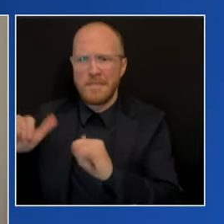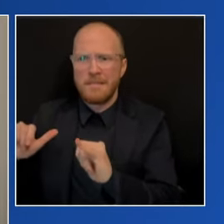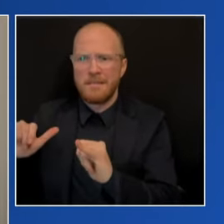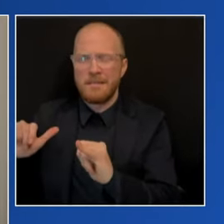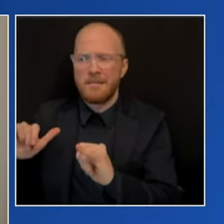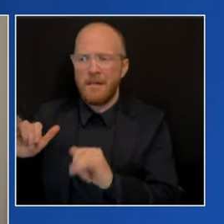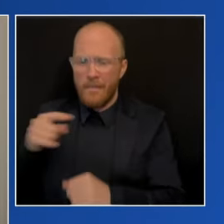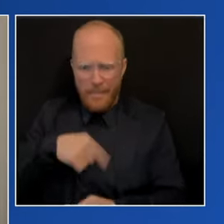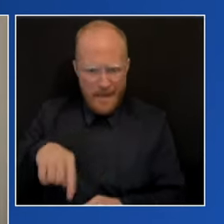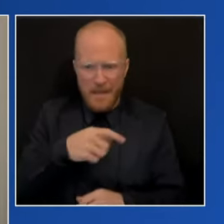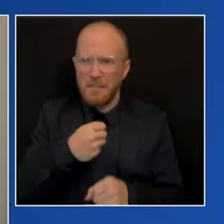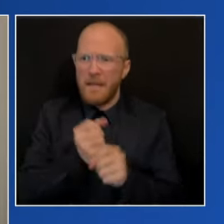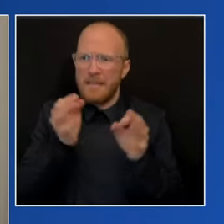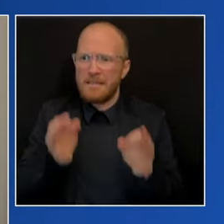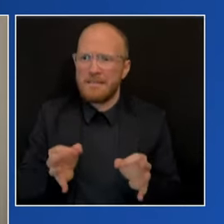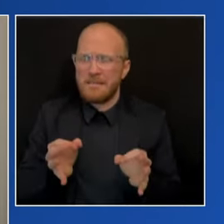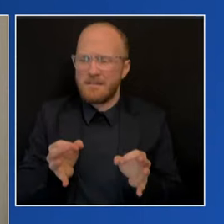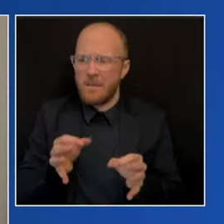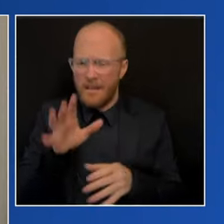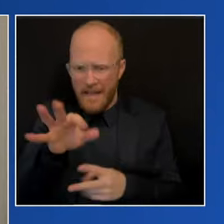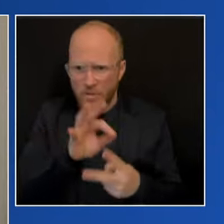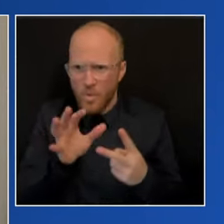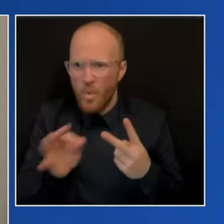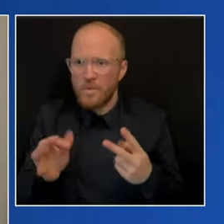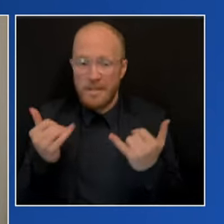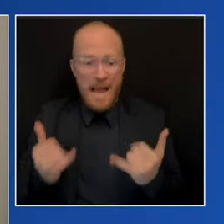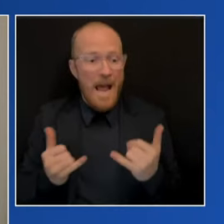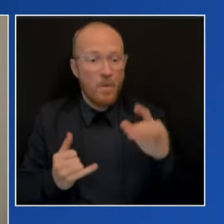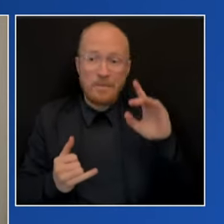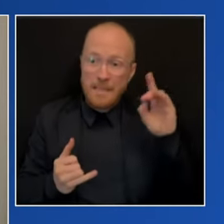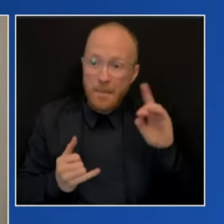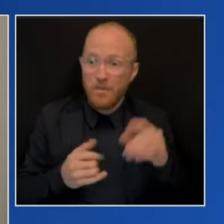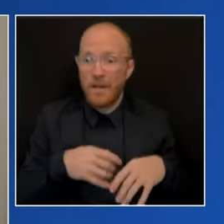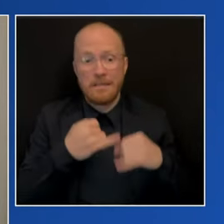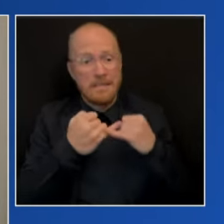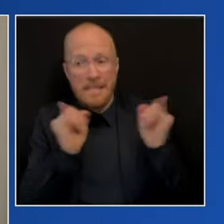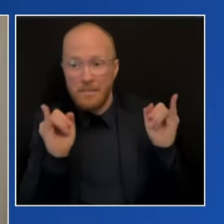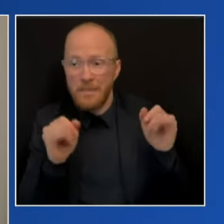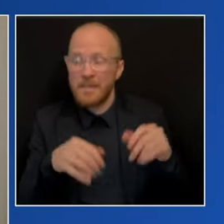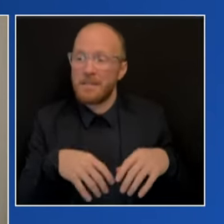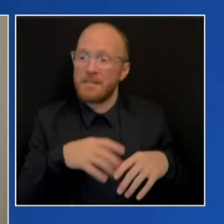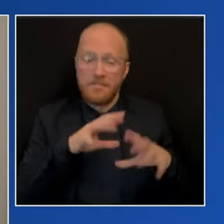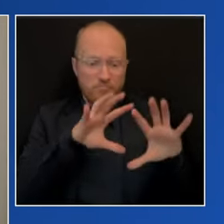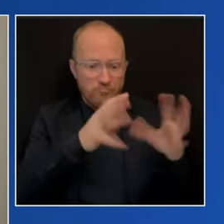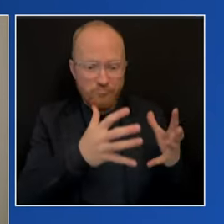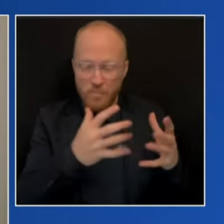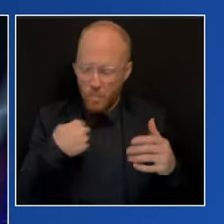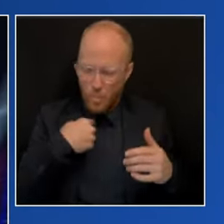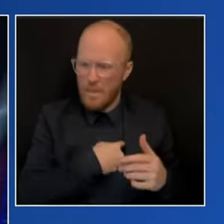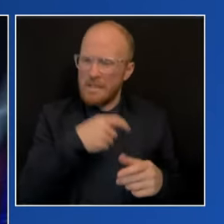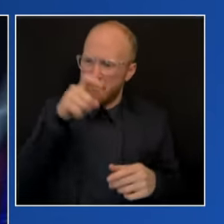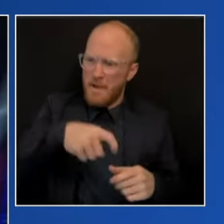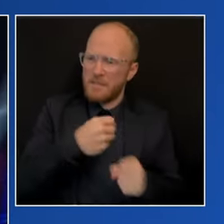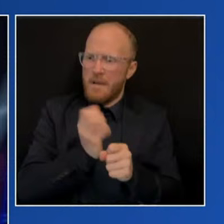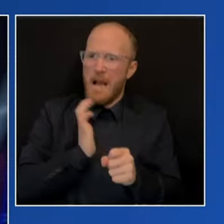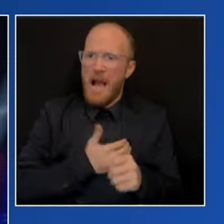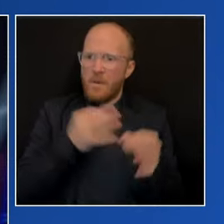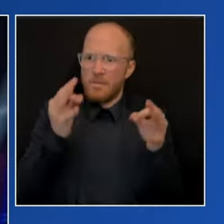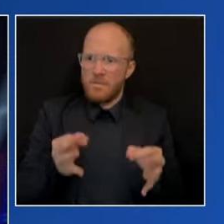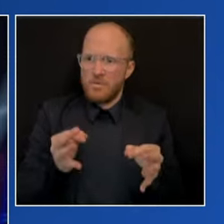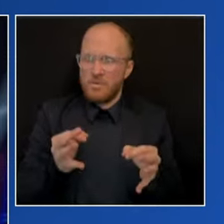us, Democrats, independents, mainstream Republicans, we have to make our choice. I know